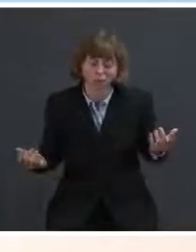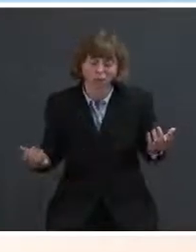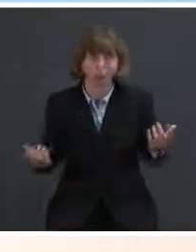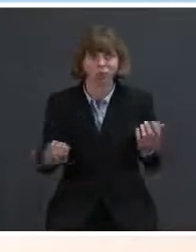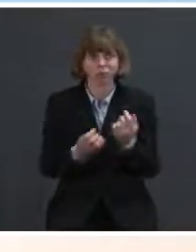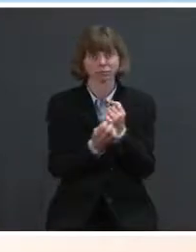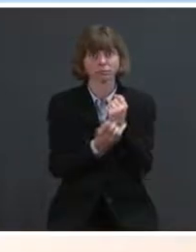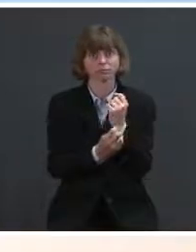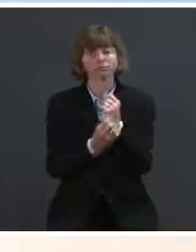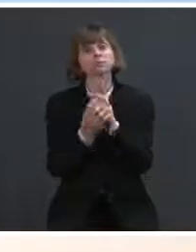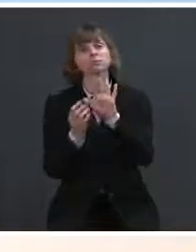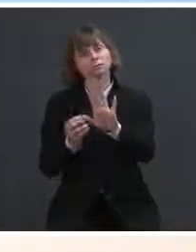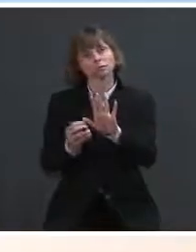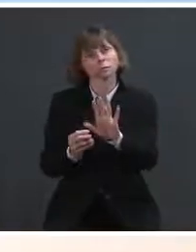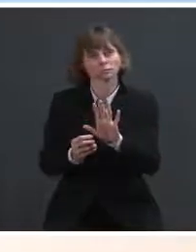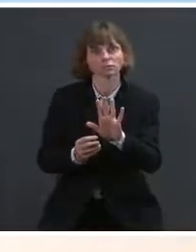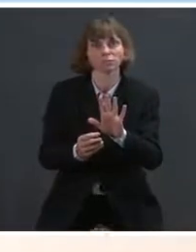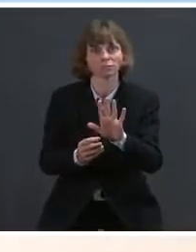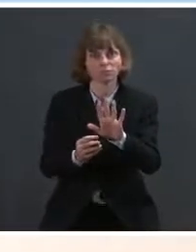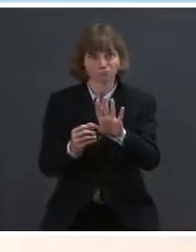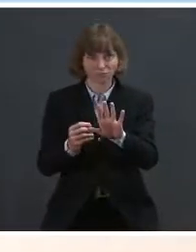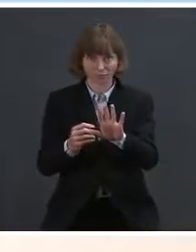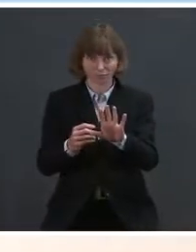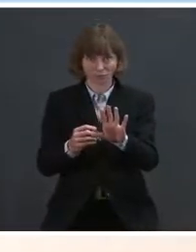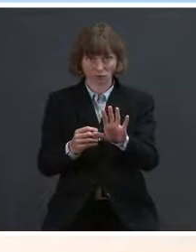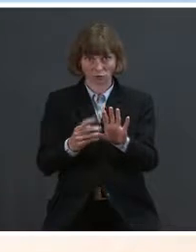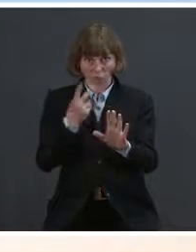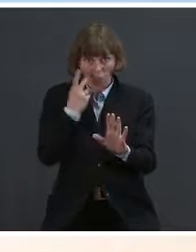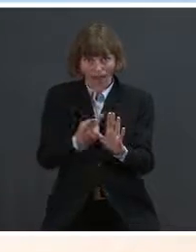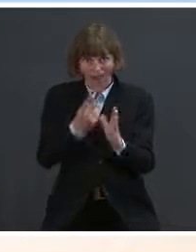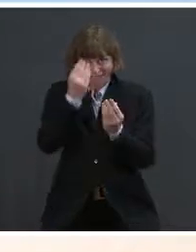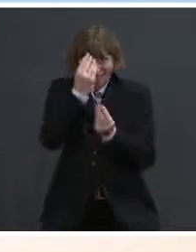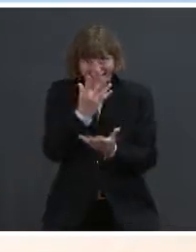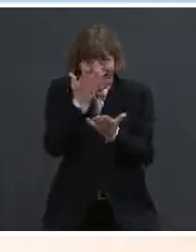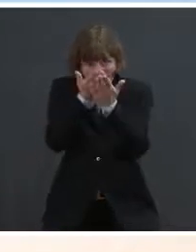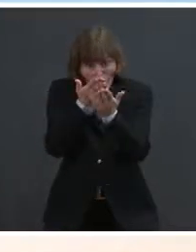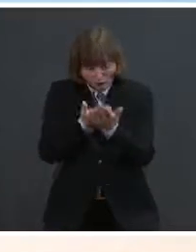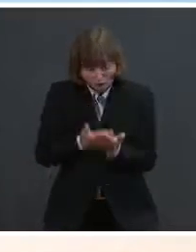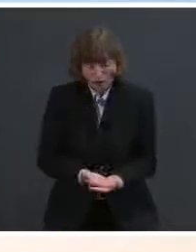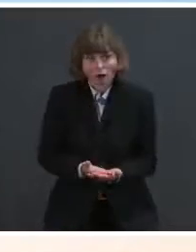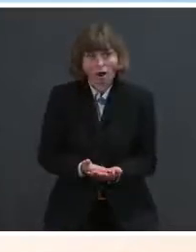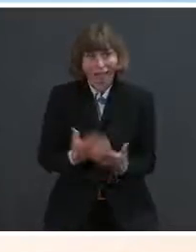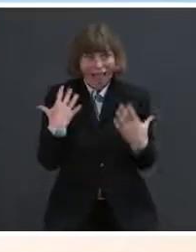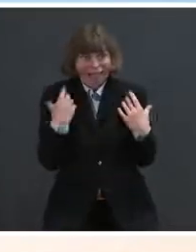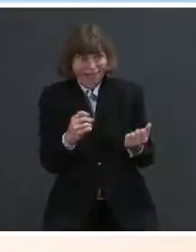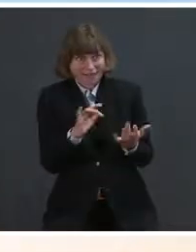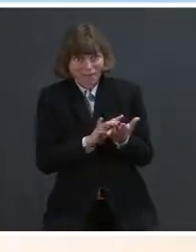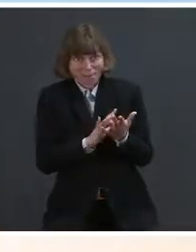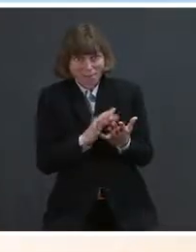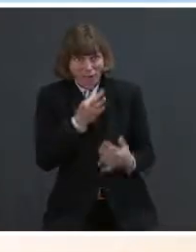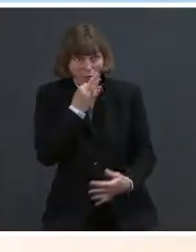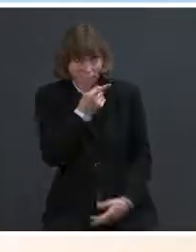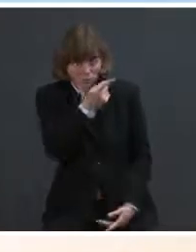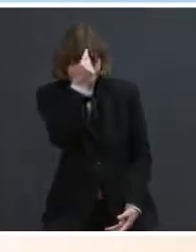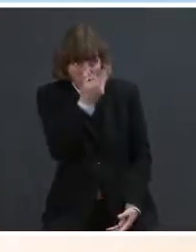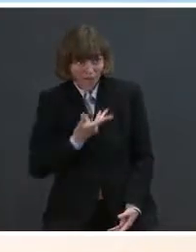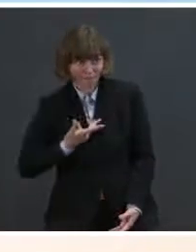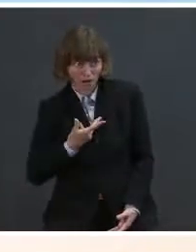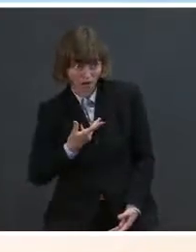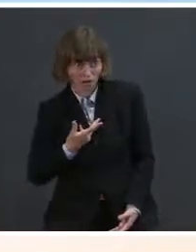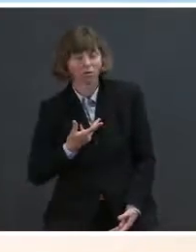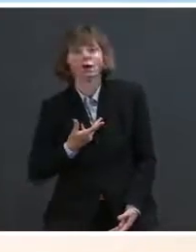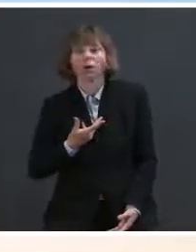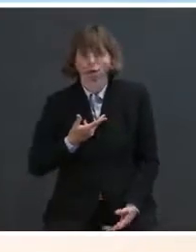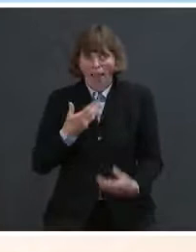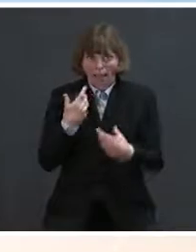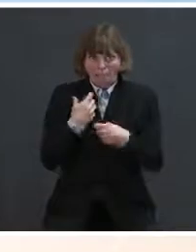But the way that we have seen through data, the way that our health and medical experts have conveyed to us is that making it